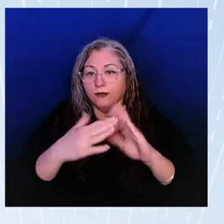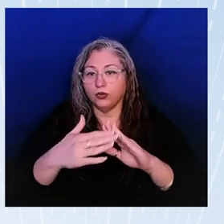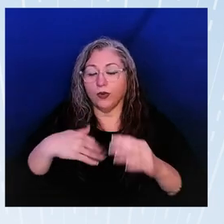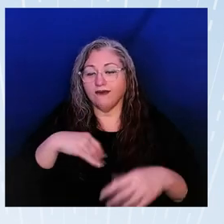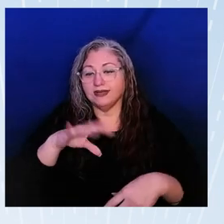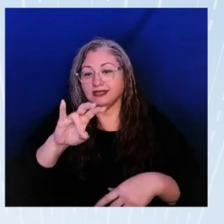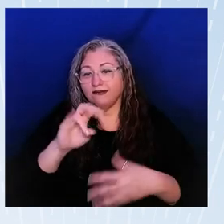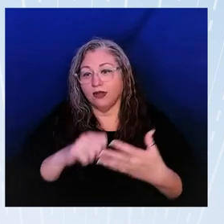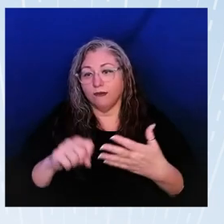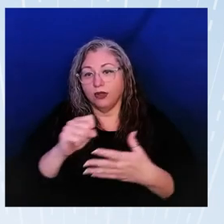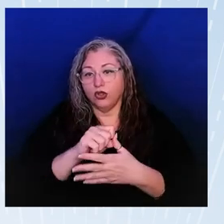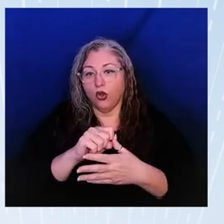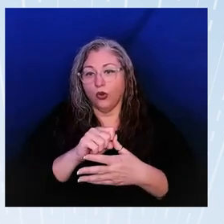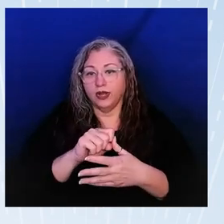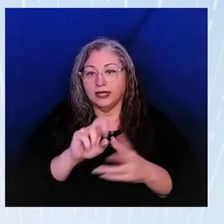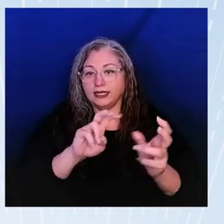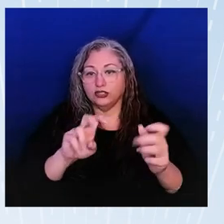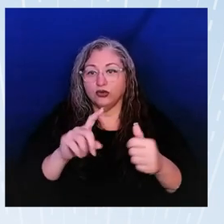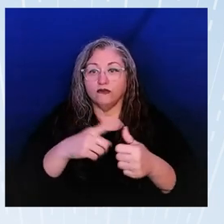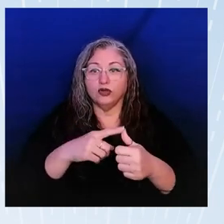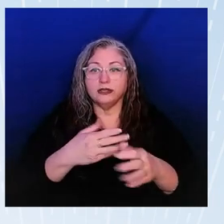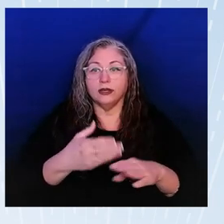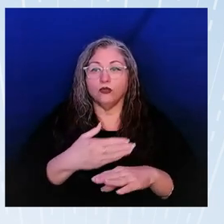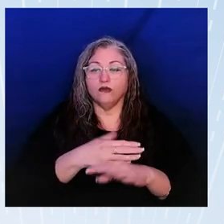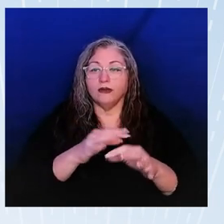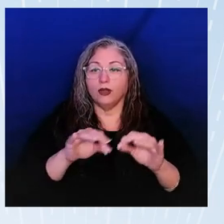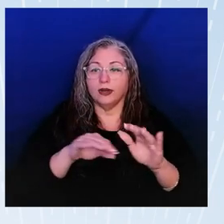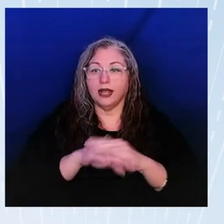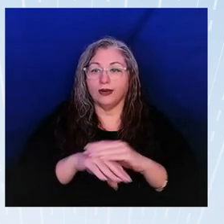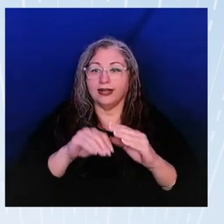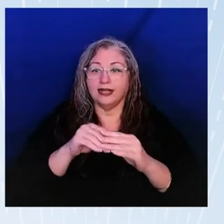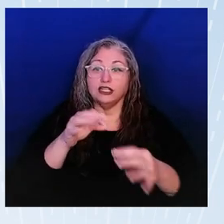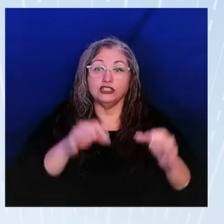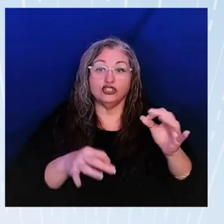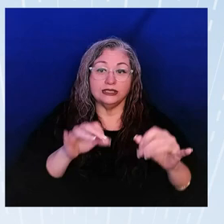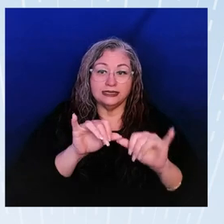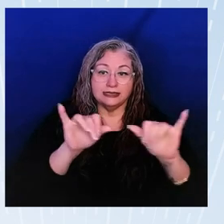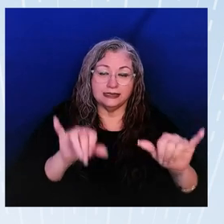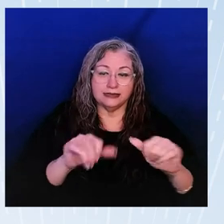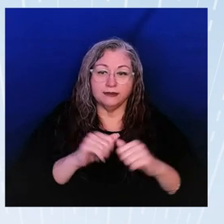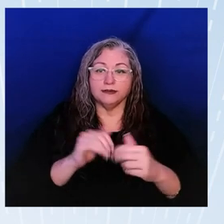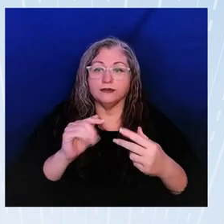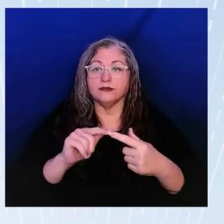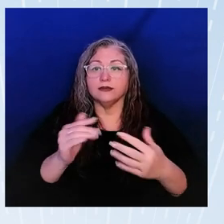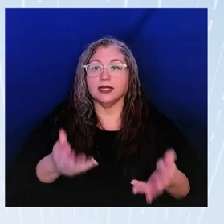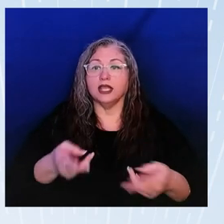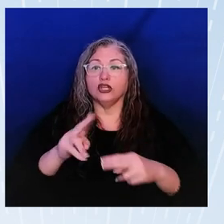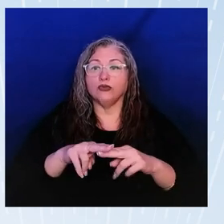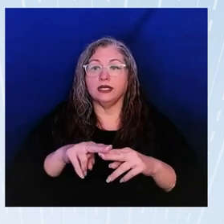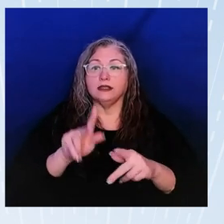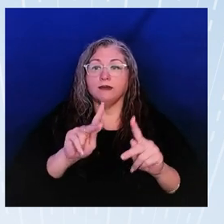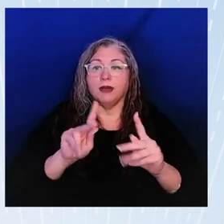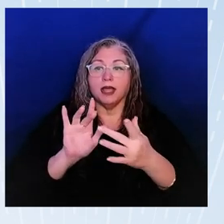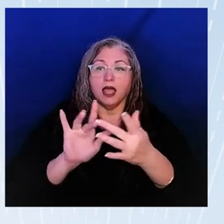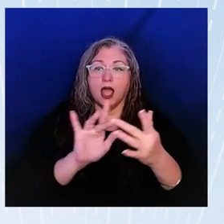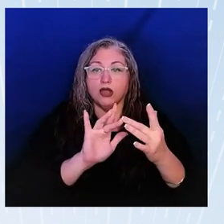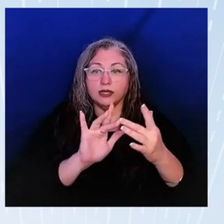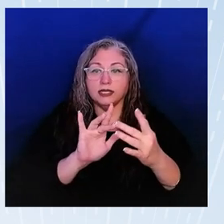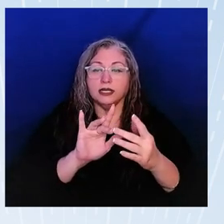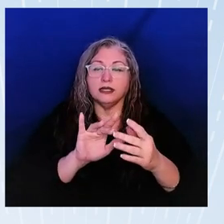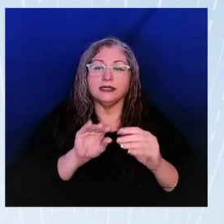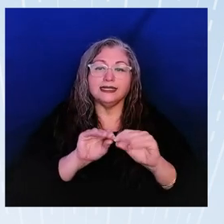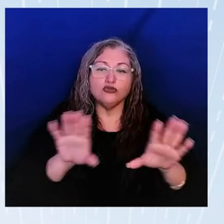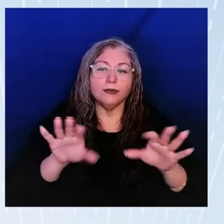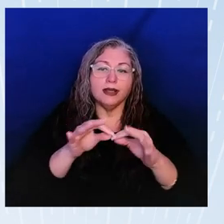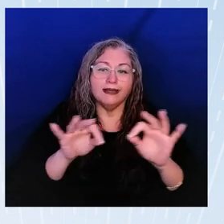priority issue areas. The first is to improve language access in the justice system, increase public outreach, and that includes the distribution of